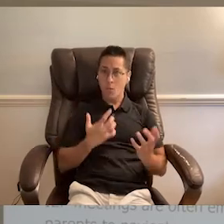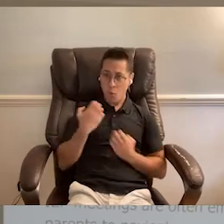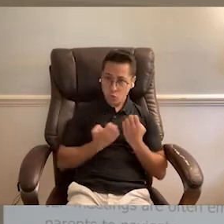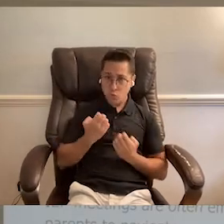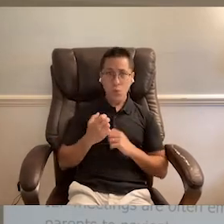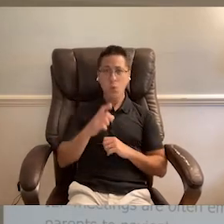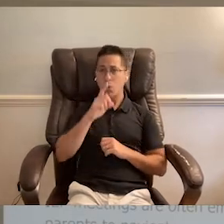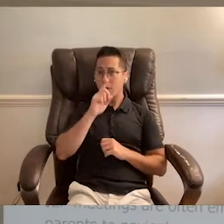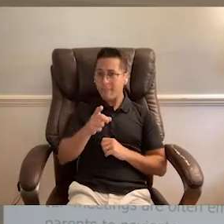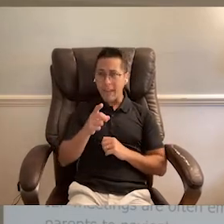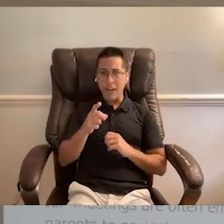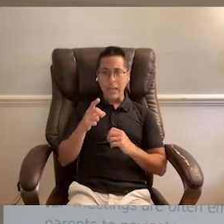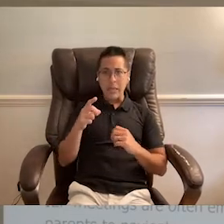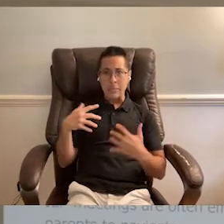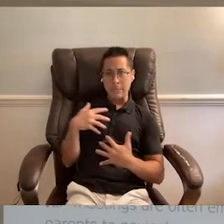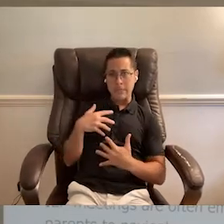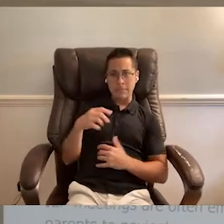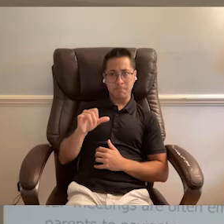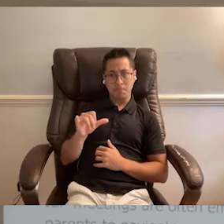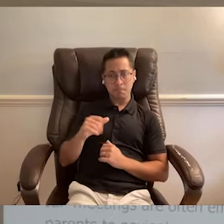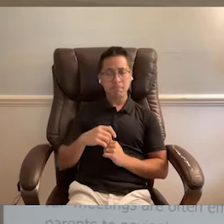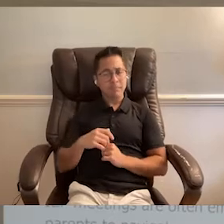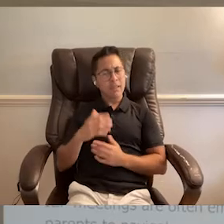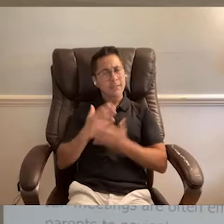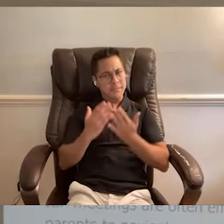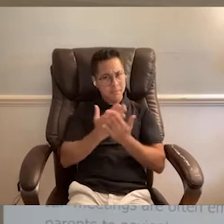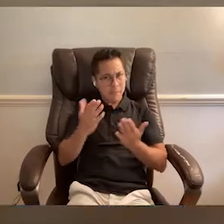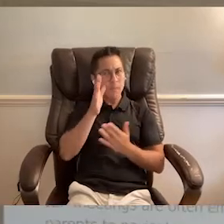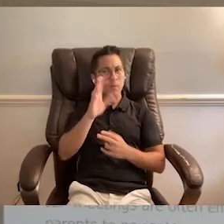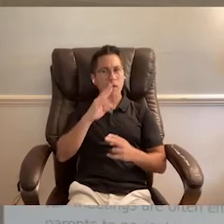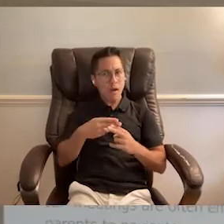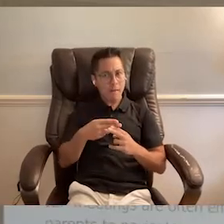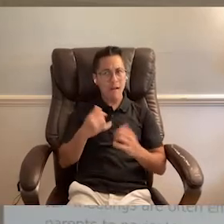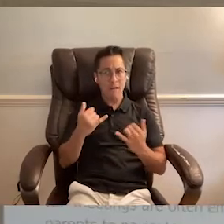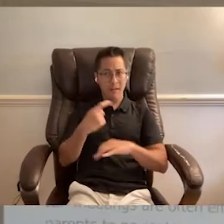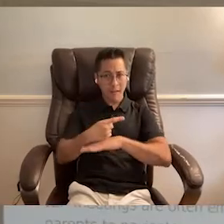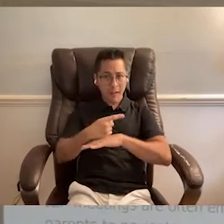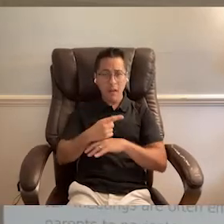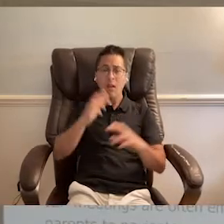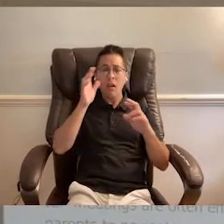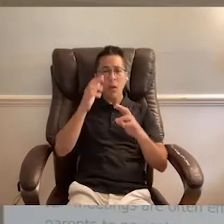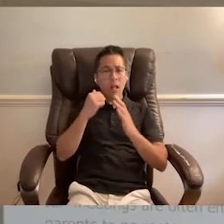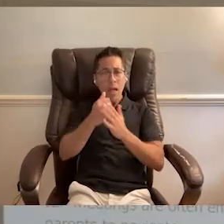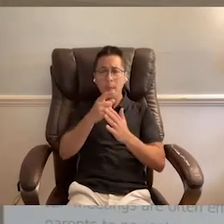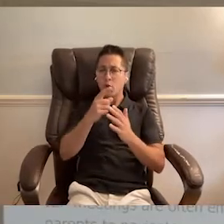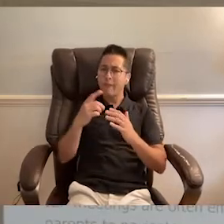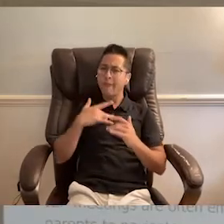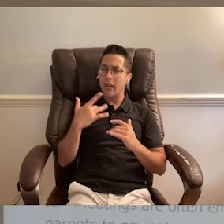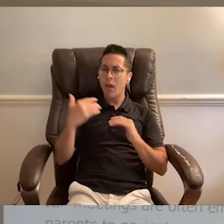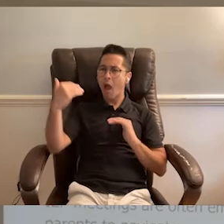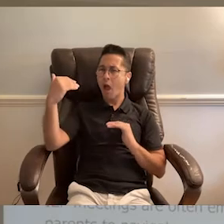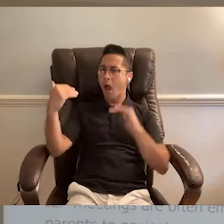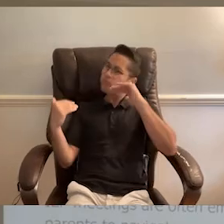intimidating. So some of the things we're going to talk about today are going to help you level the playing field for your child and for